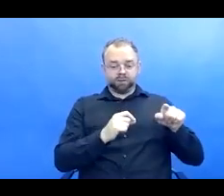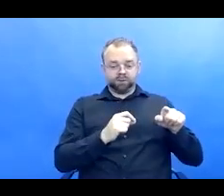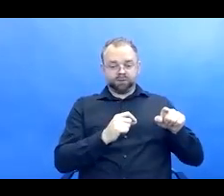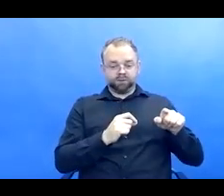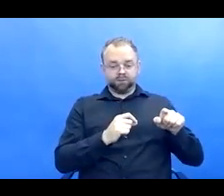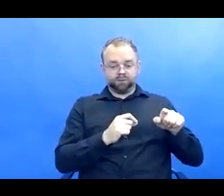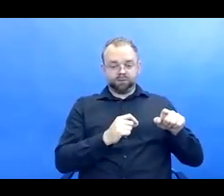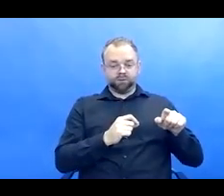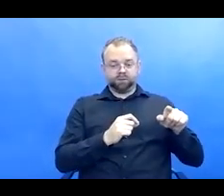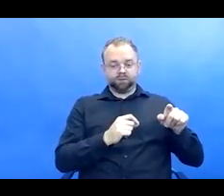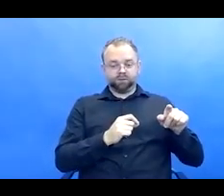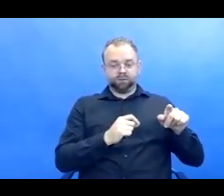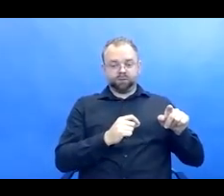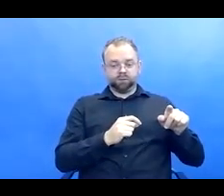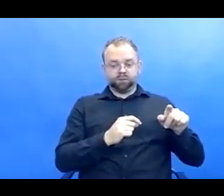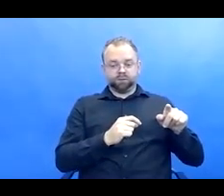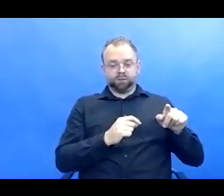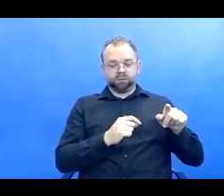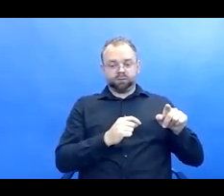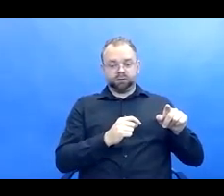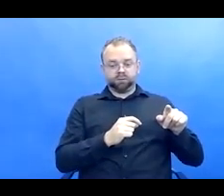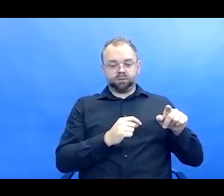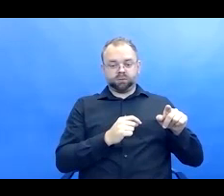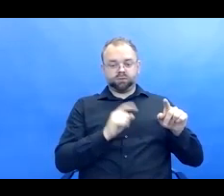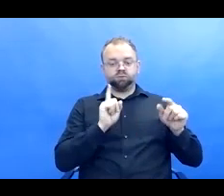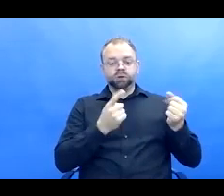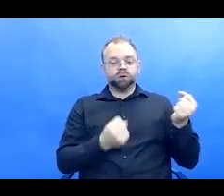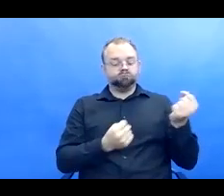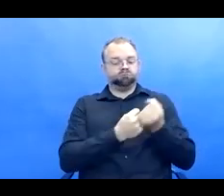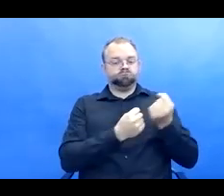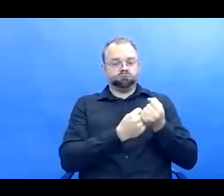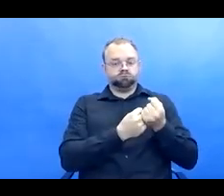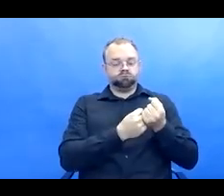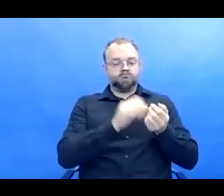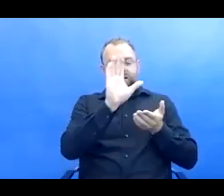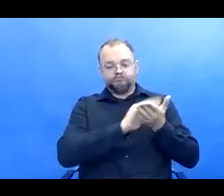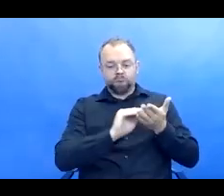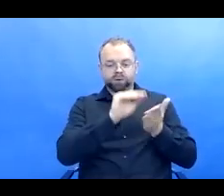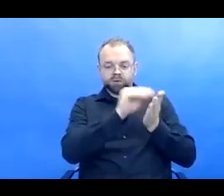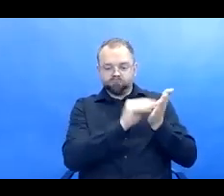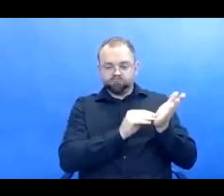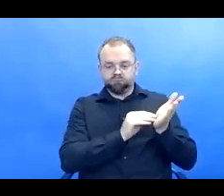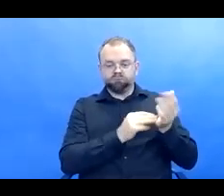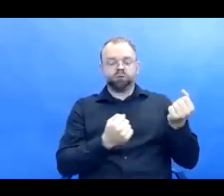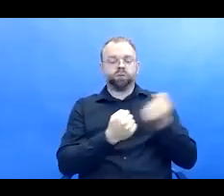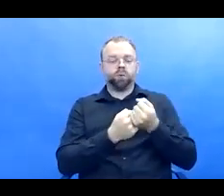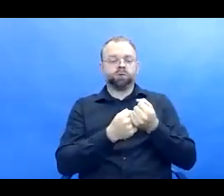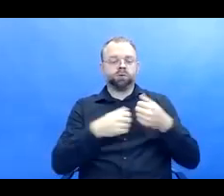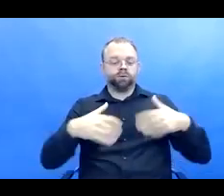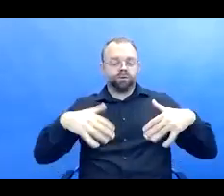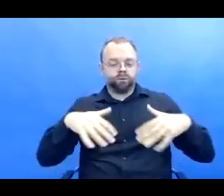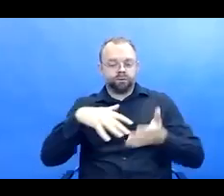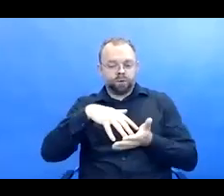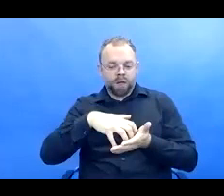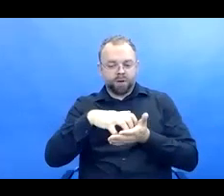of the possibility of combining also national disability registries and broader registries. And